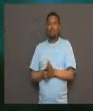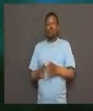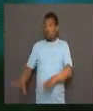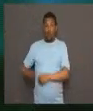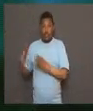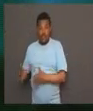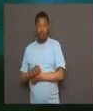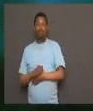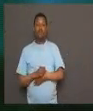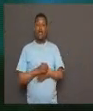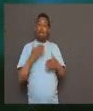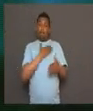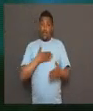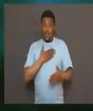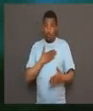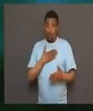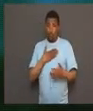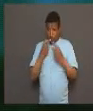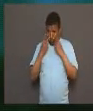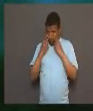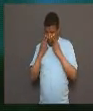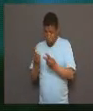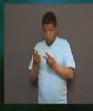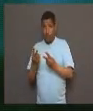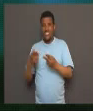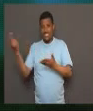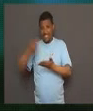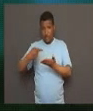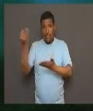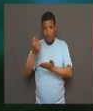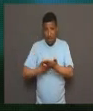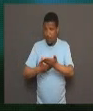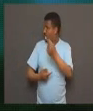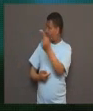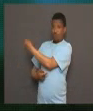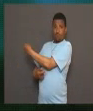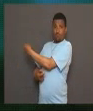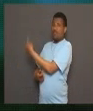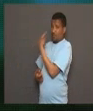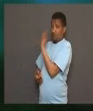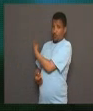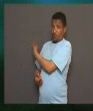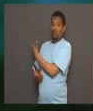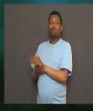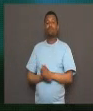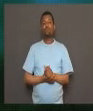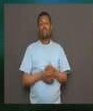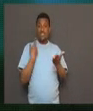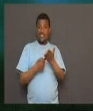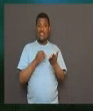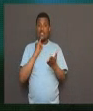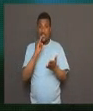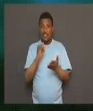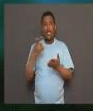Students, please look at the sketch map displayed on the screen. This is